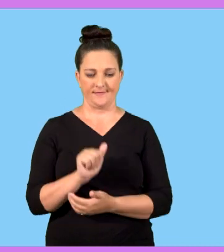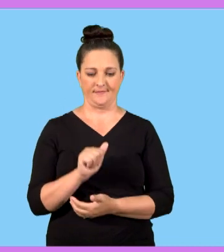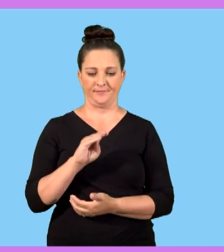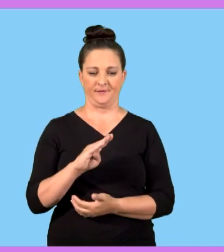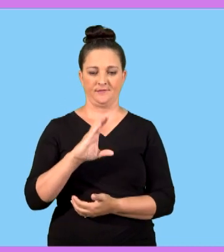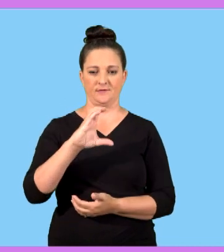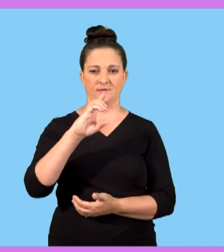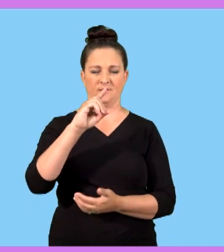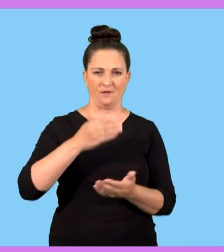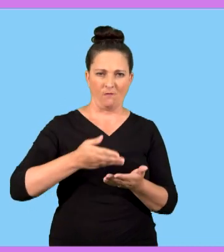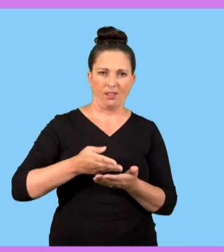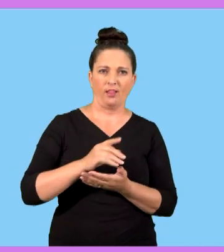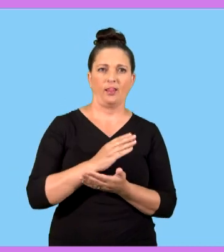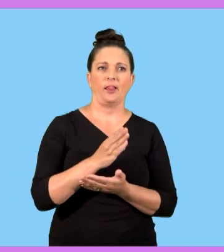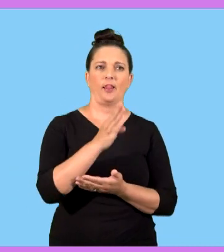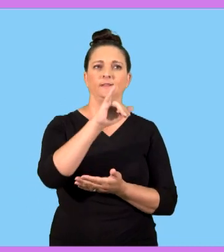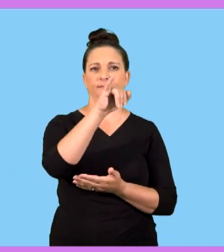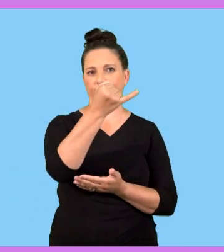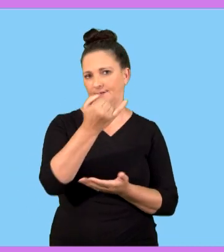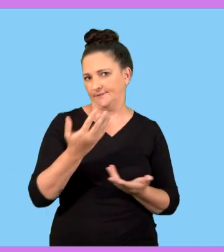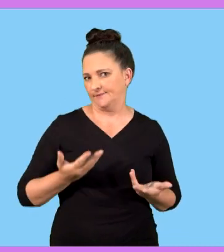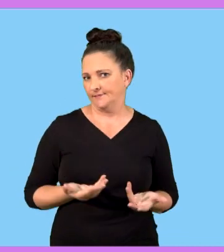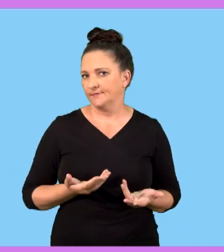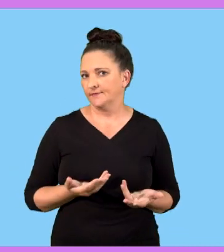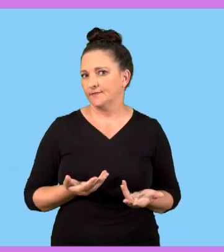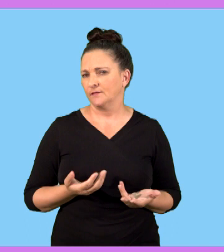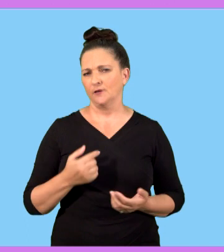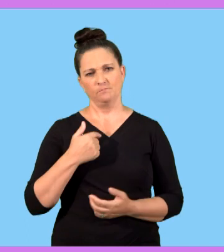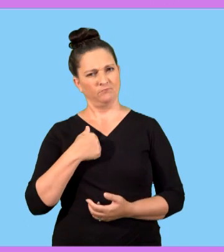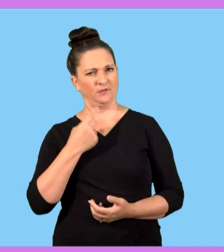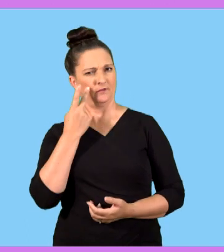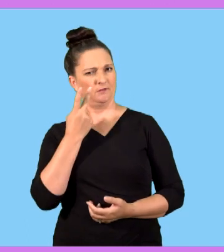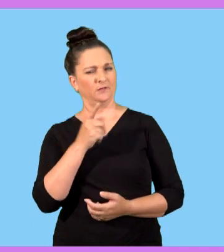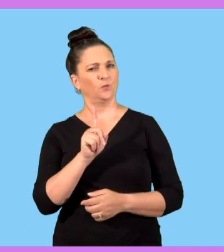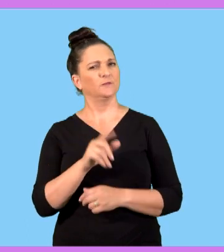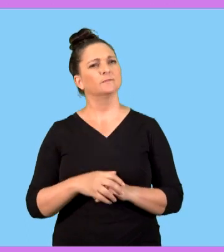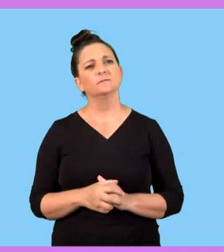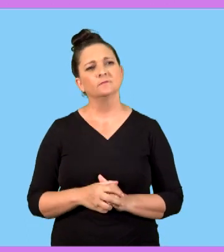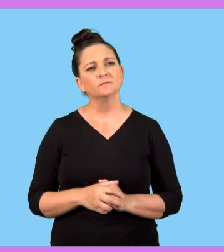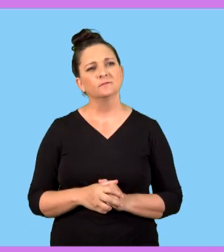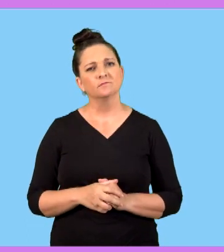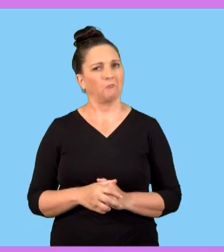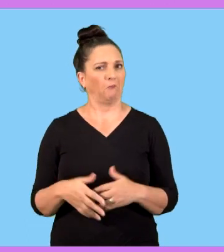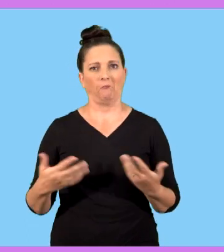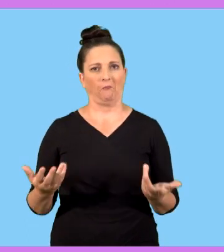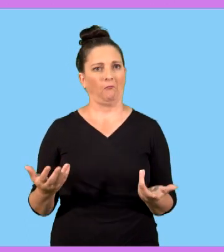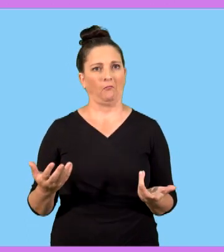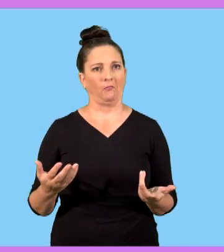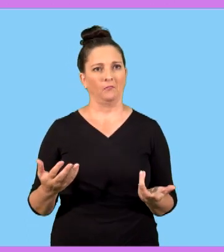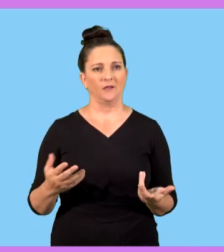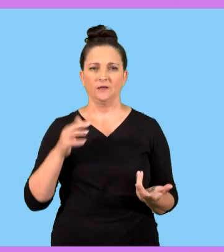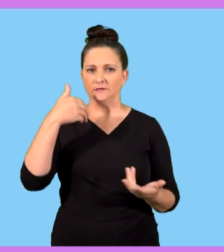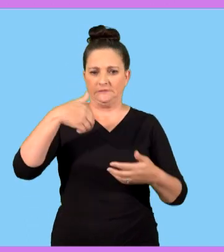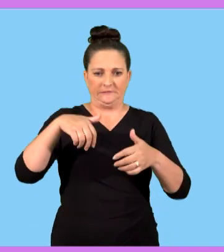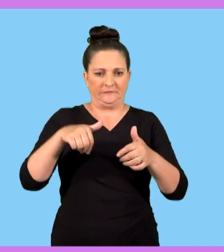B, C, D, all the way up to J. So my conclusion will be that there is no seat for